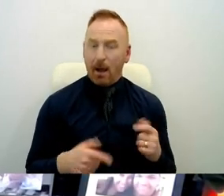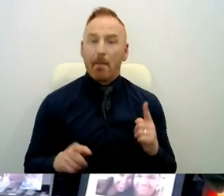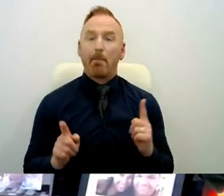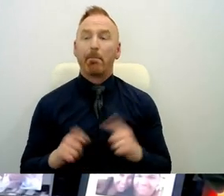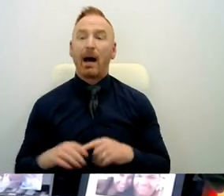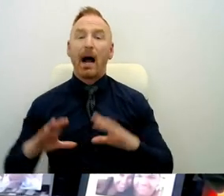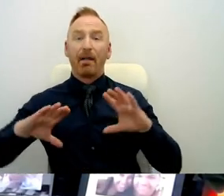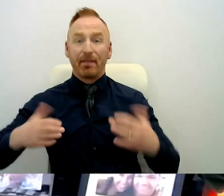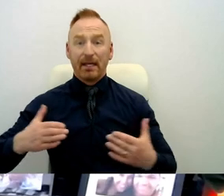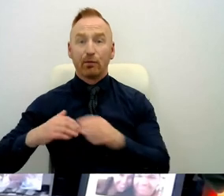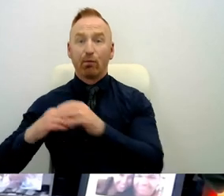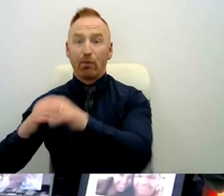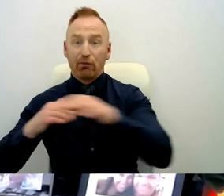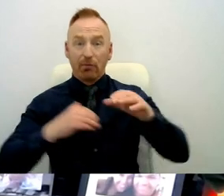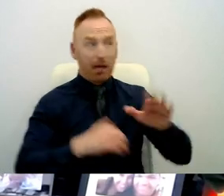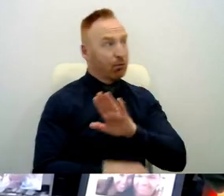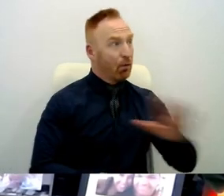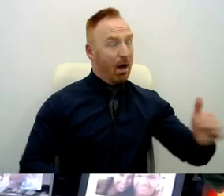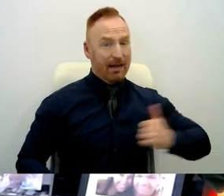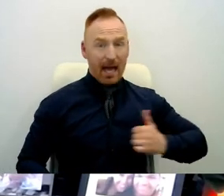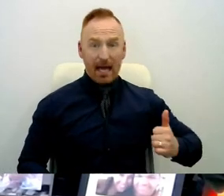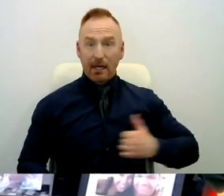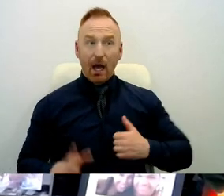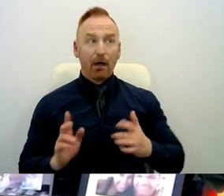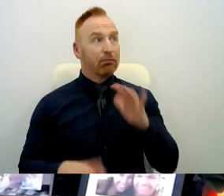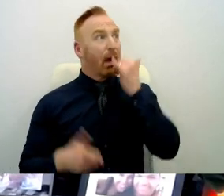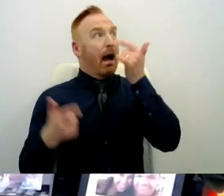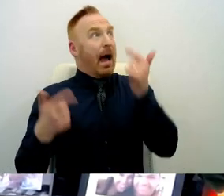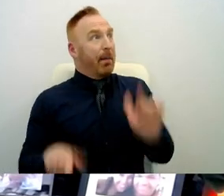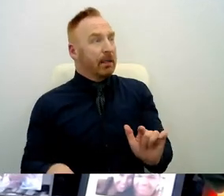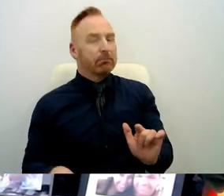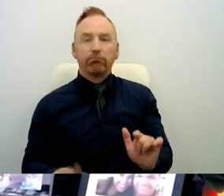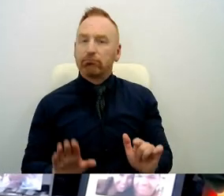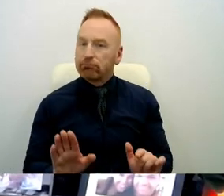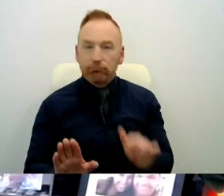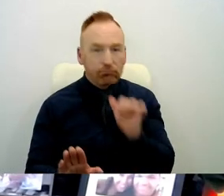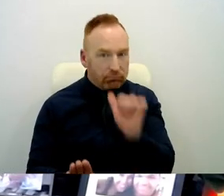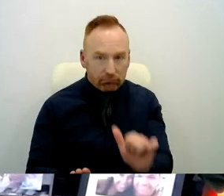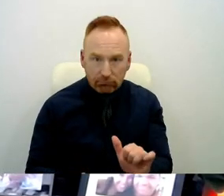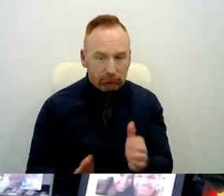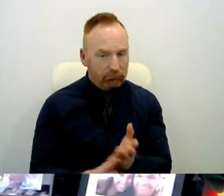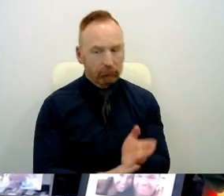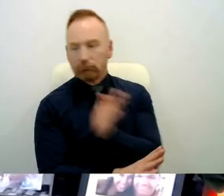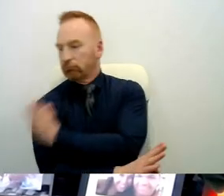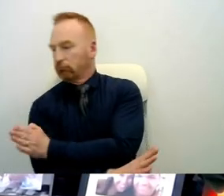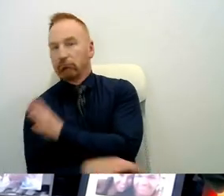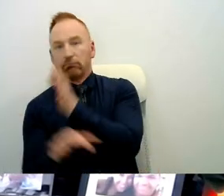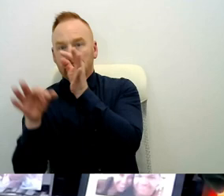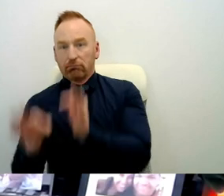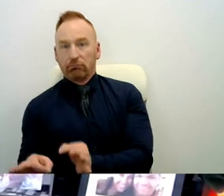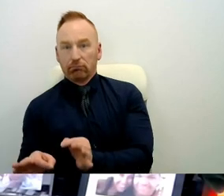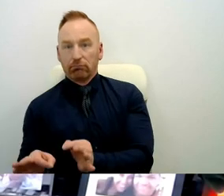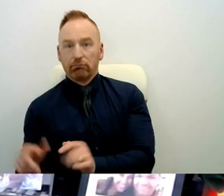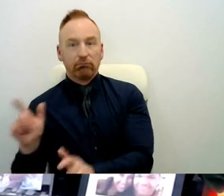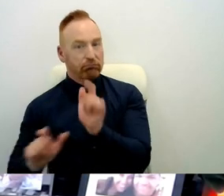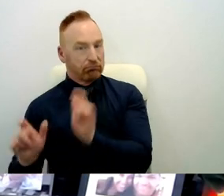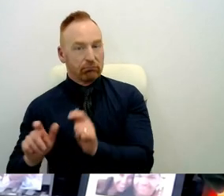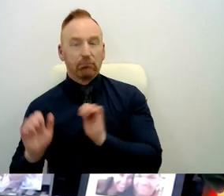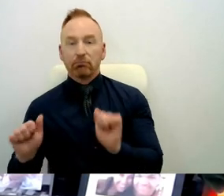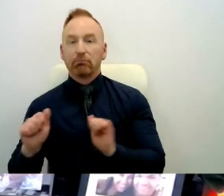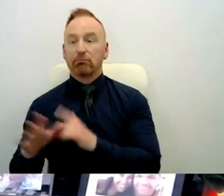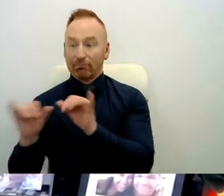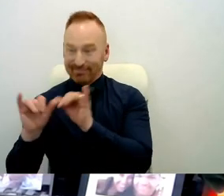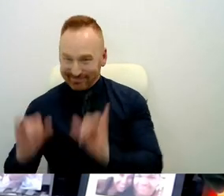Canada today are not accidental. They are the result of decisions which have been made by people to create and